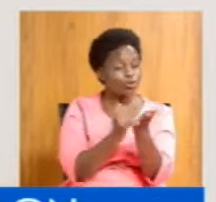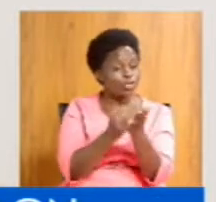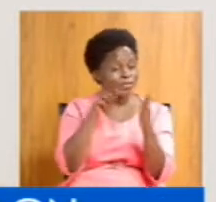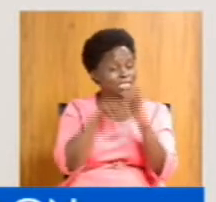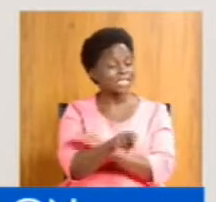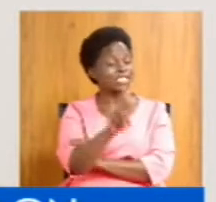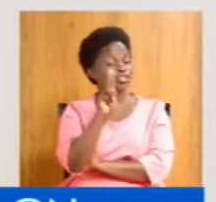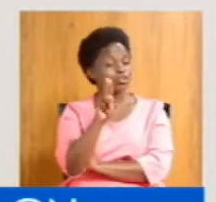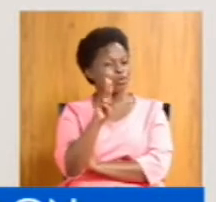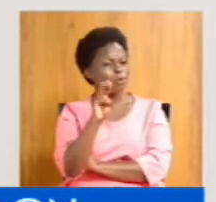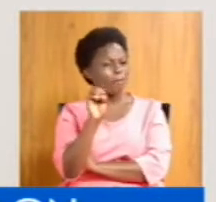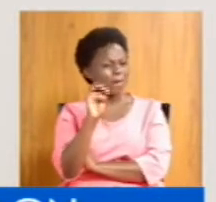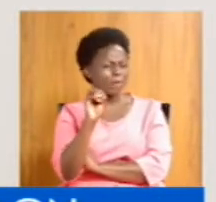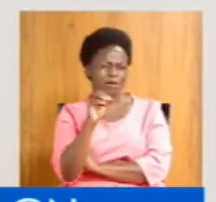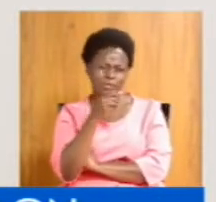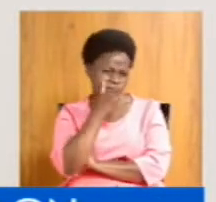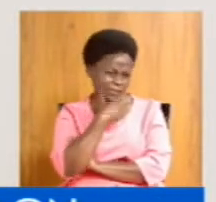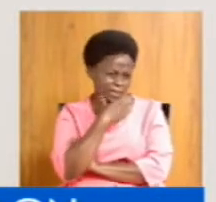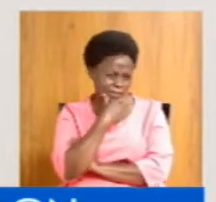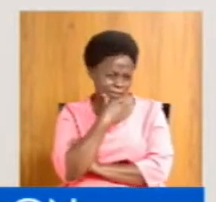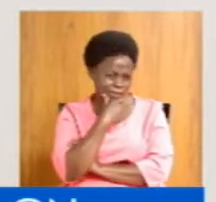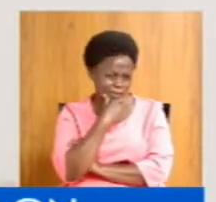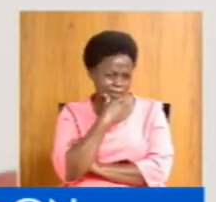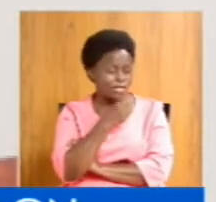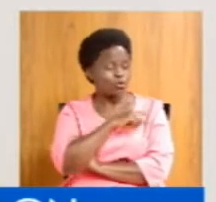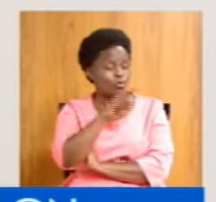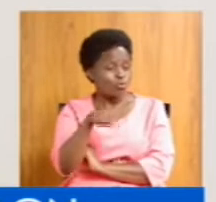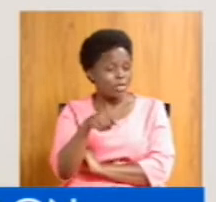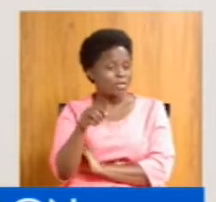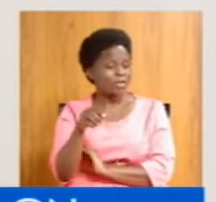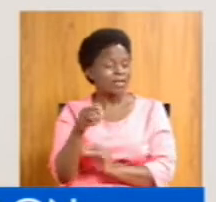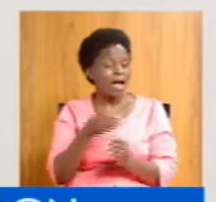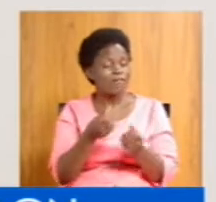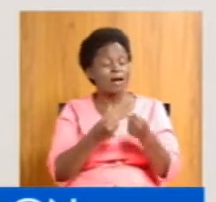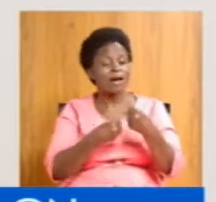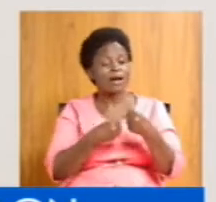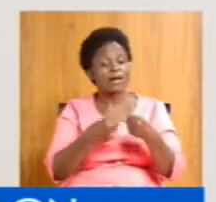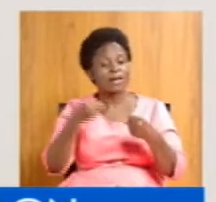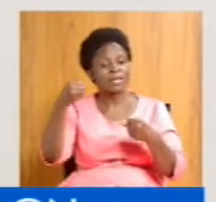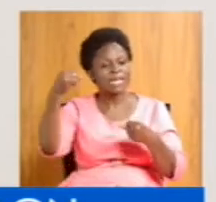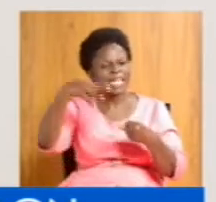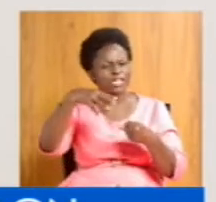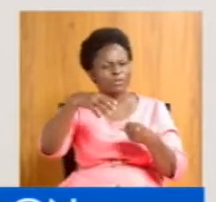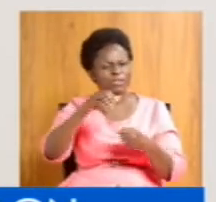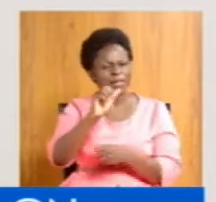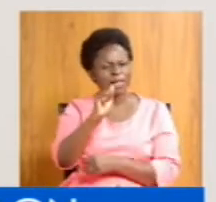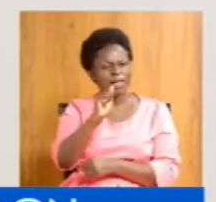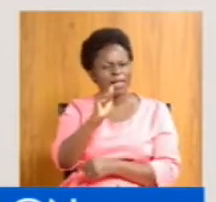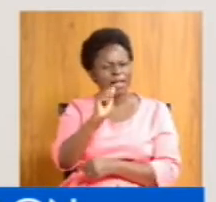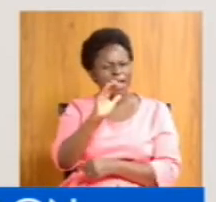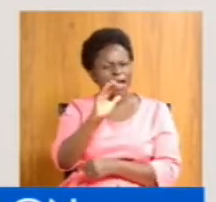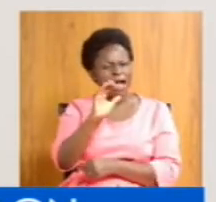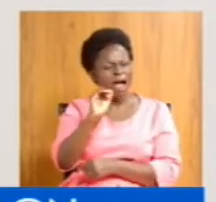Umeem which is an absurdity we have had the electricity act it brought so many so many issues